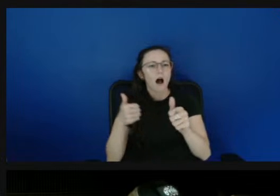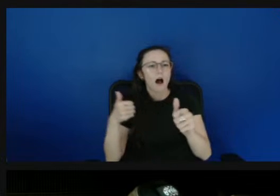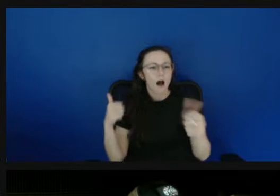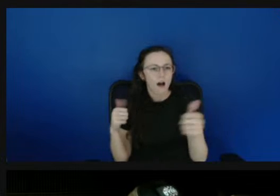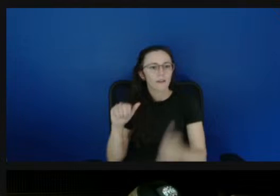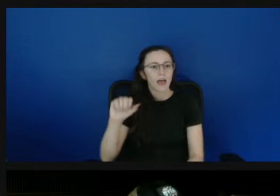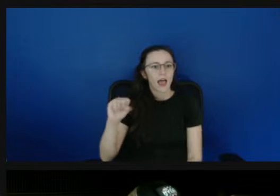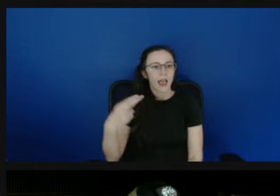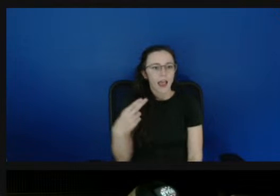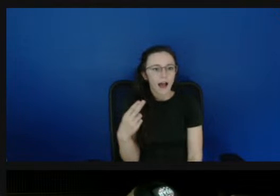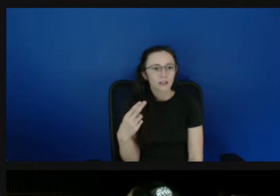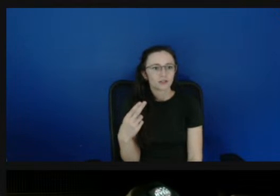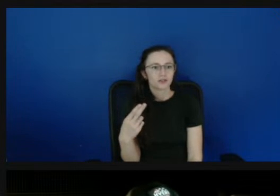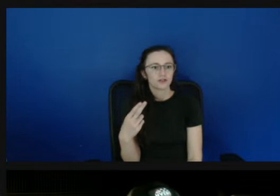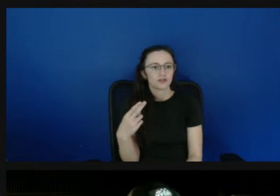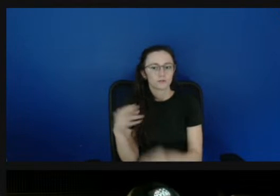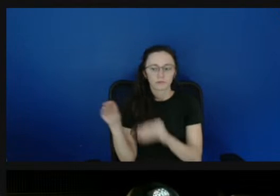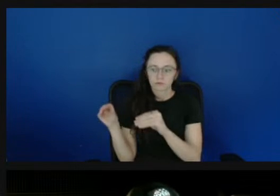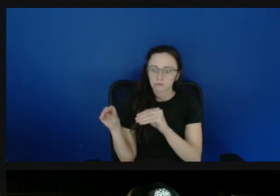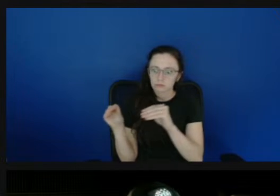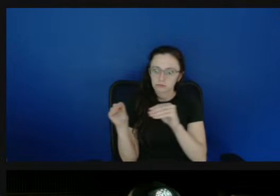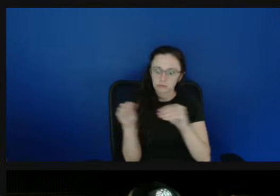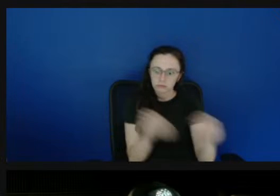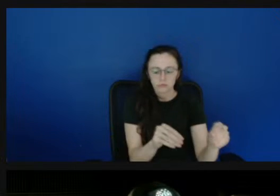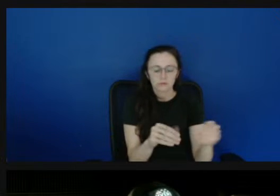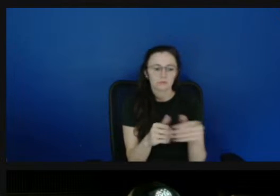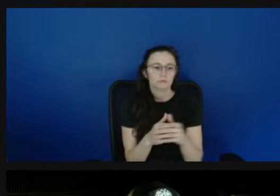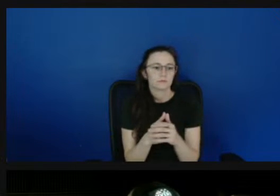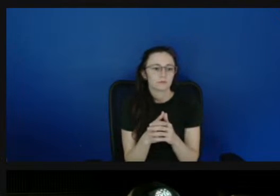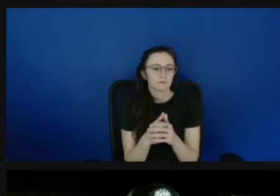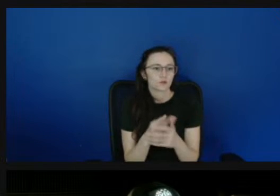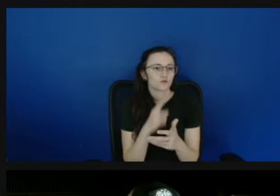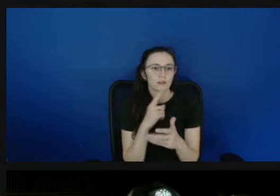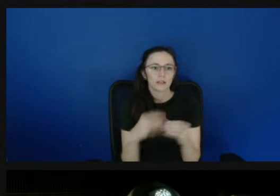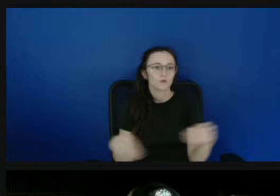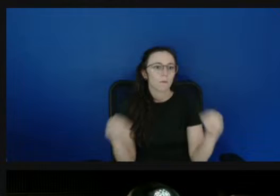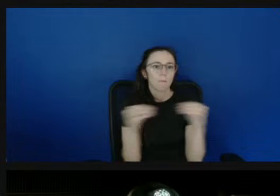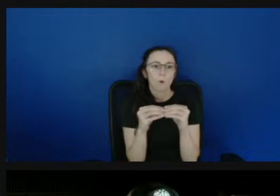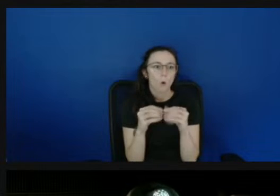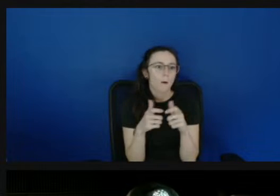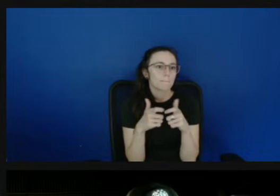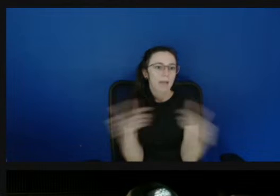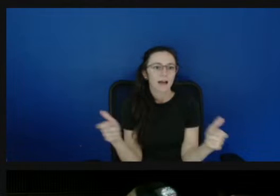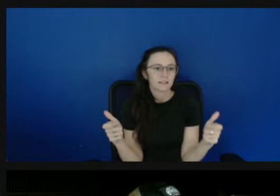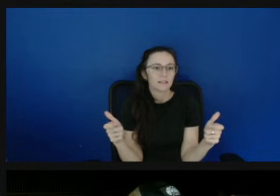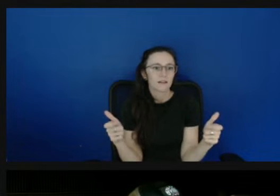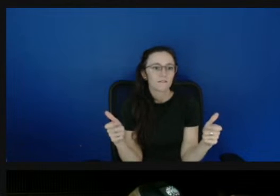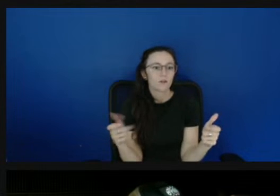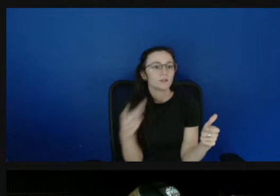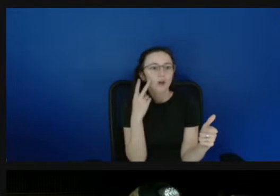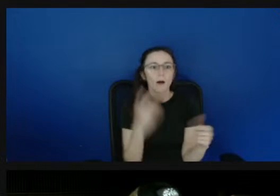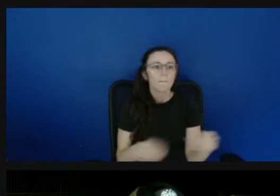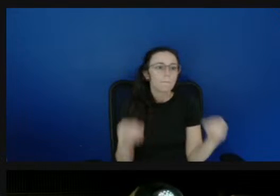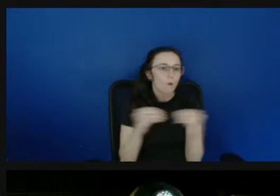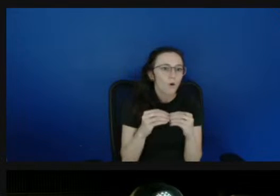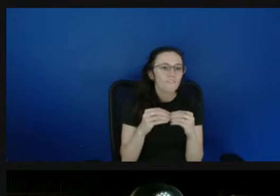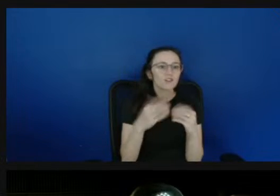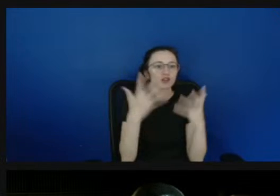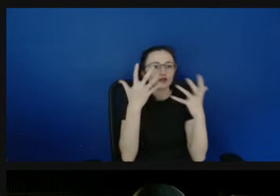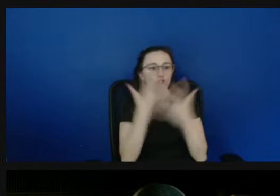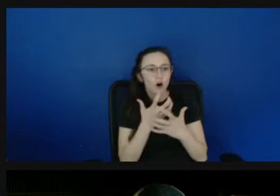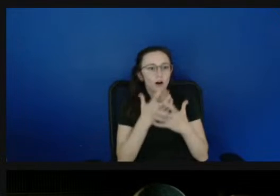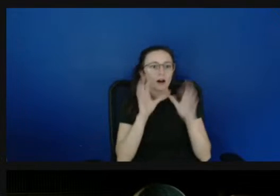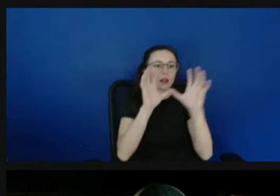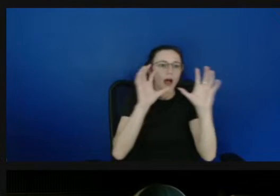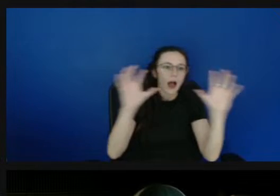as well. And that makes sense that the distribution was really more massive, and because they saw more of the dark clouds, more of the ash being generated in particular